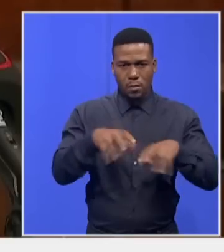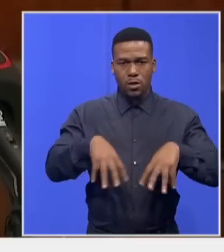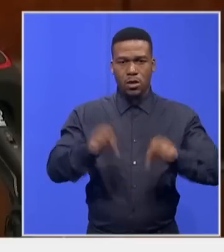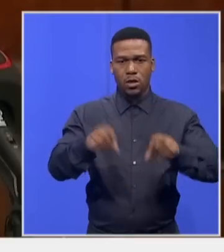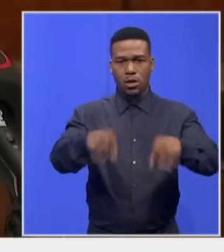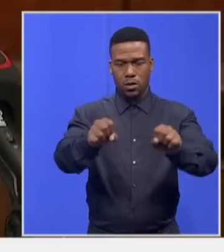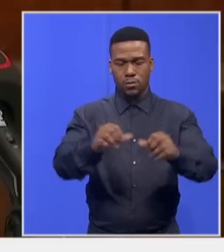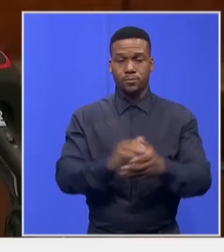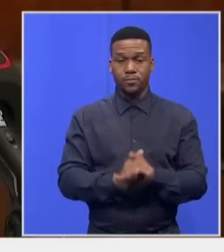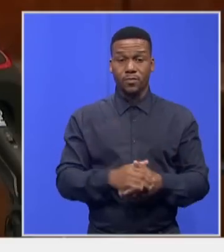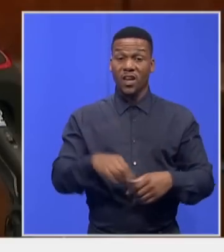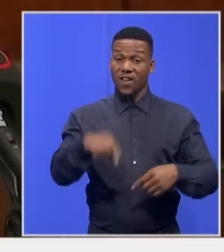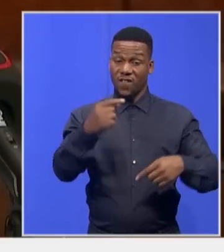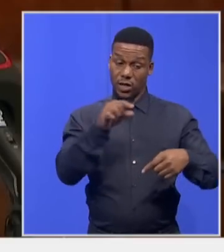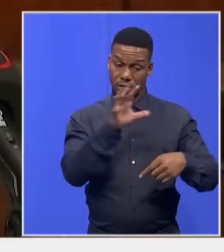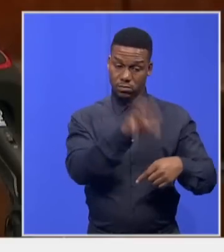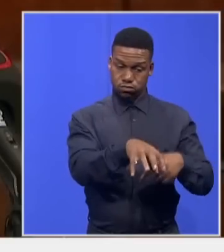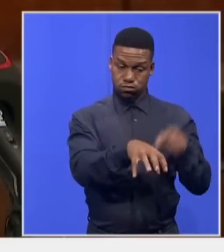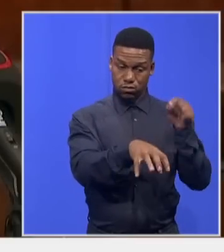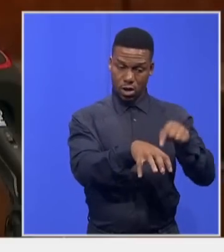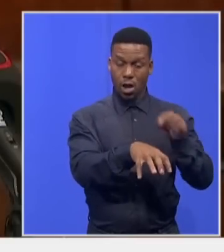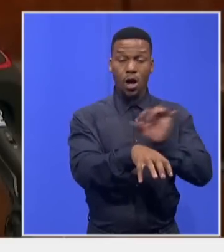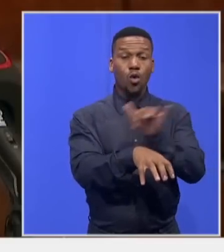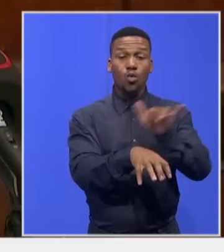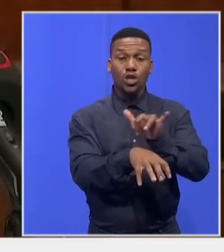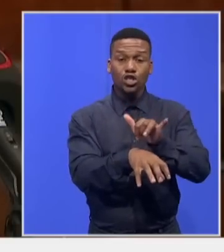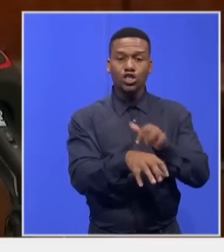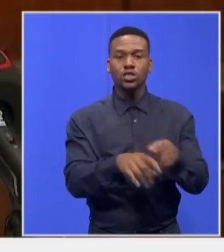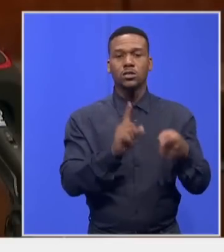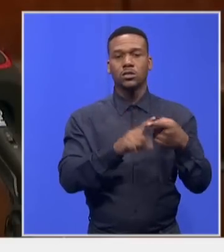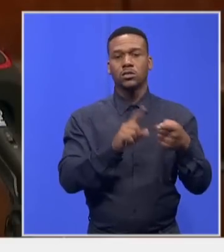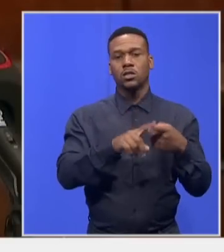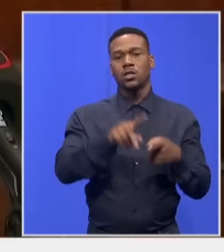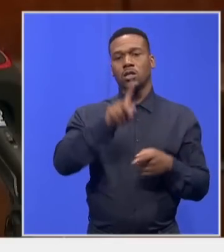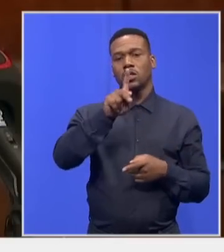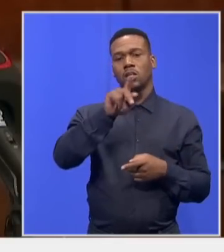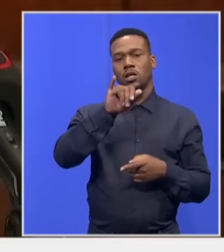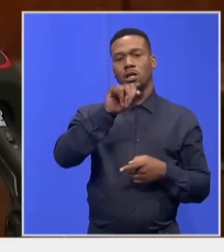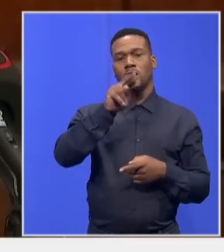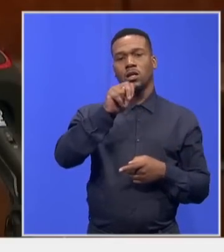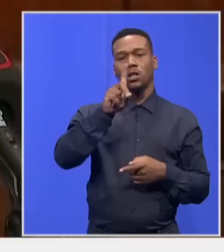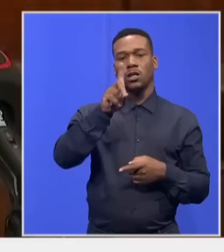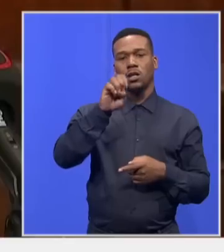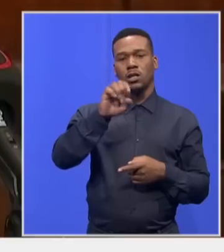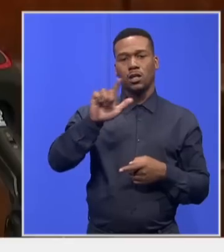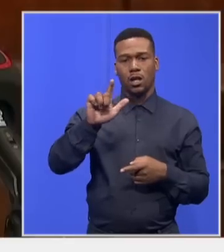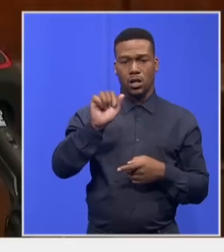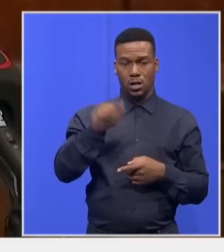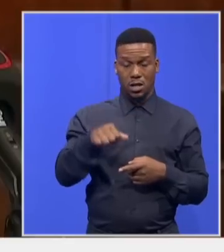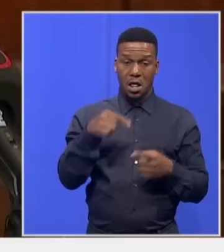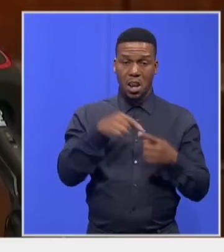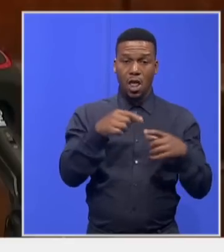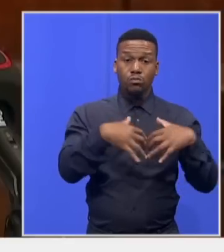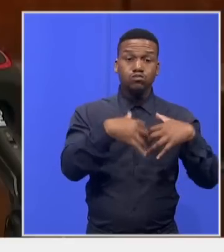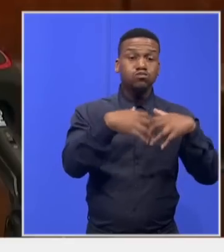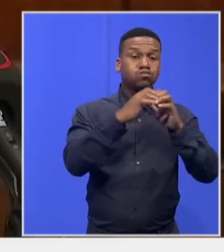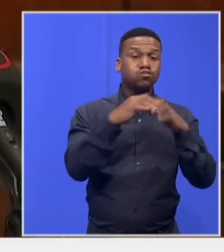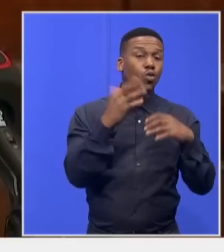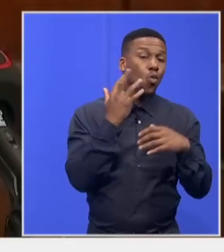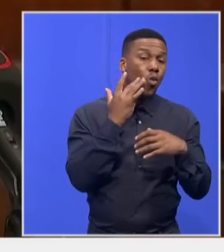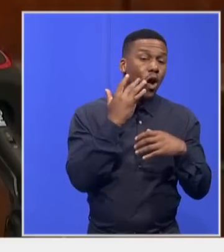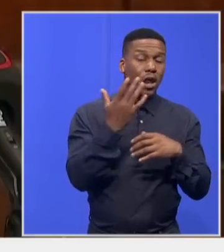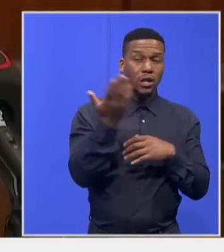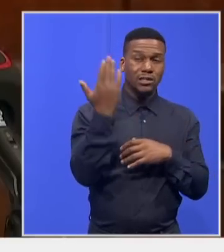Kendal. Kendal, the first unit was commissioned in 1988, and the last unit was commissioned